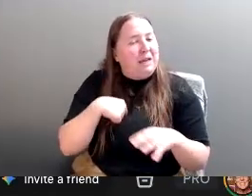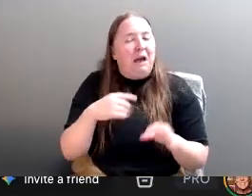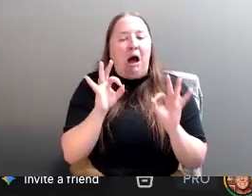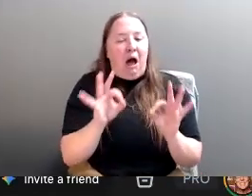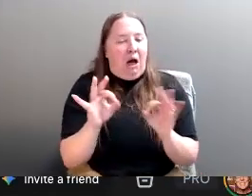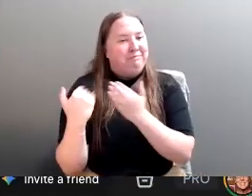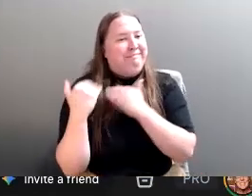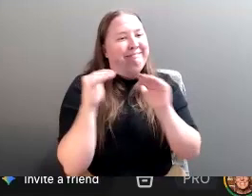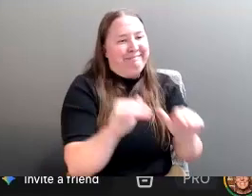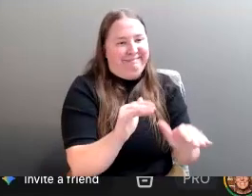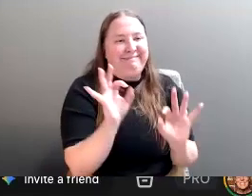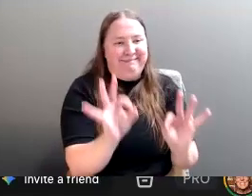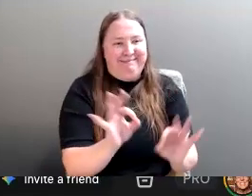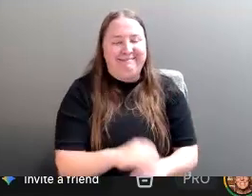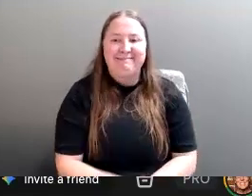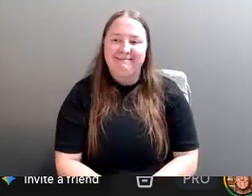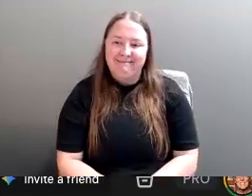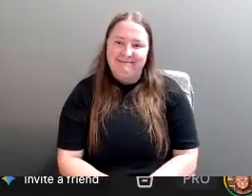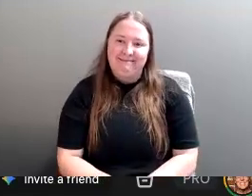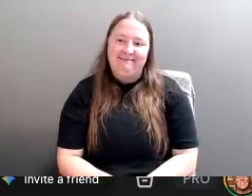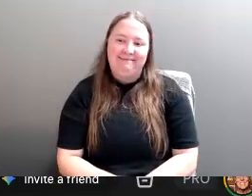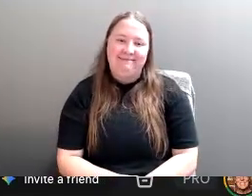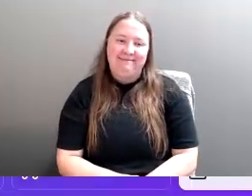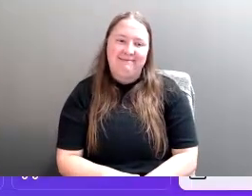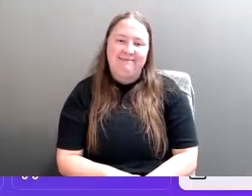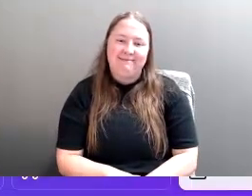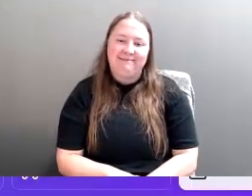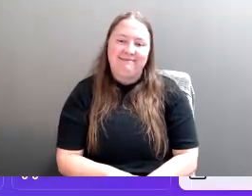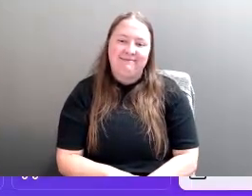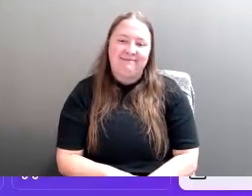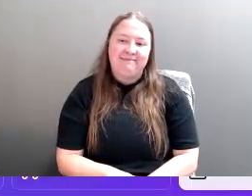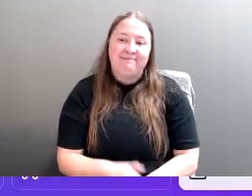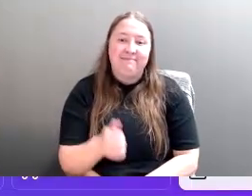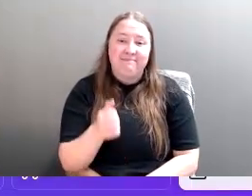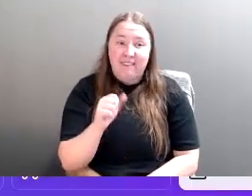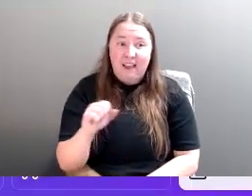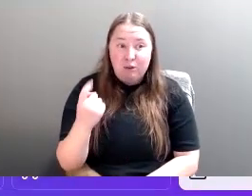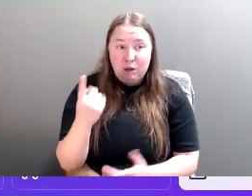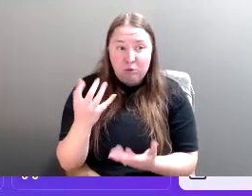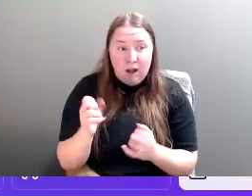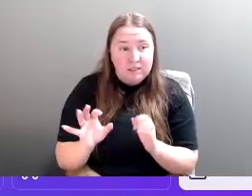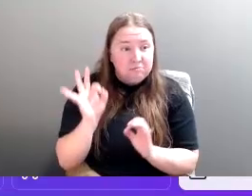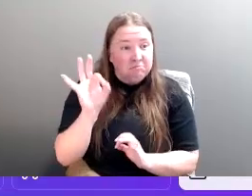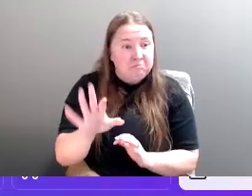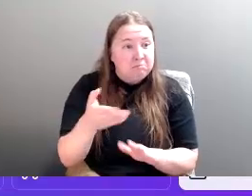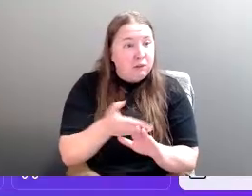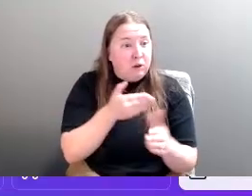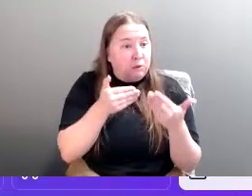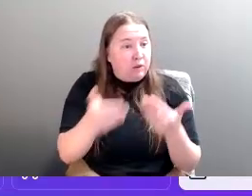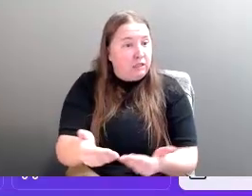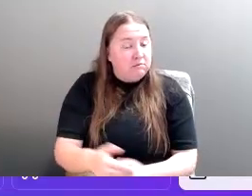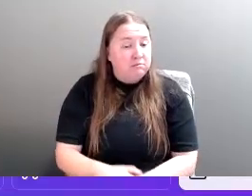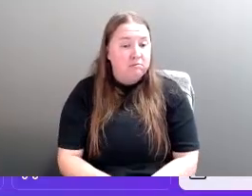that cognition. There you go. Okay. So what anybody else wanted to chime in before we move on?